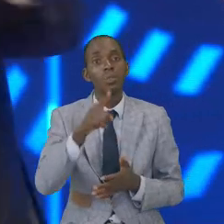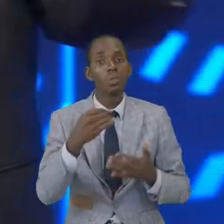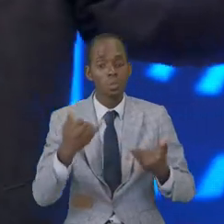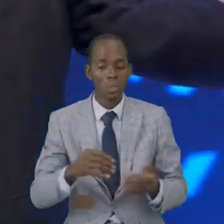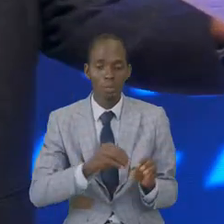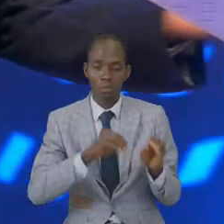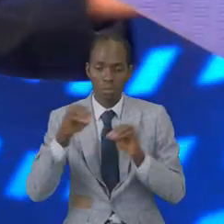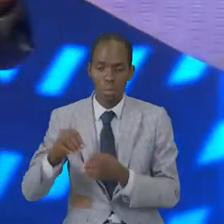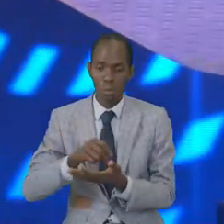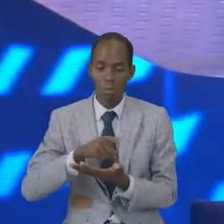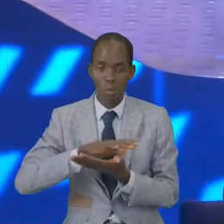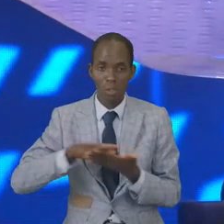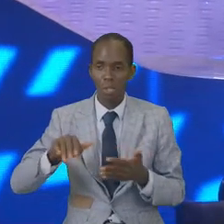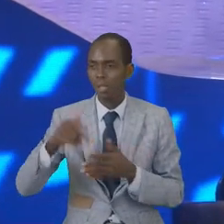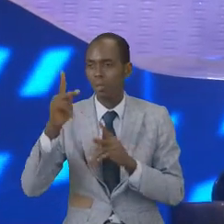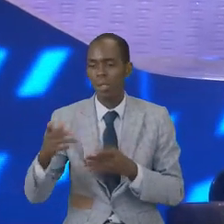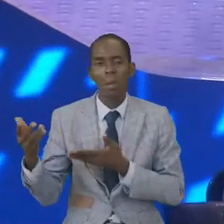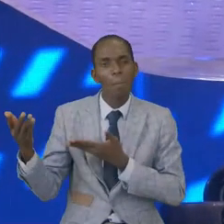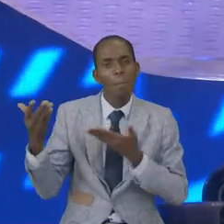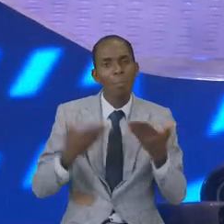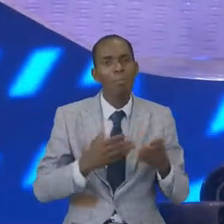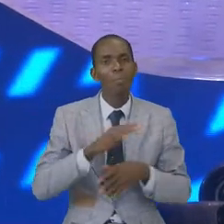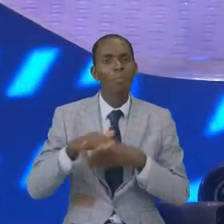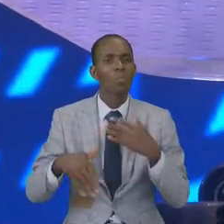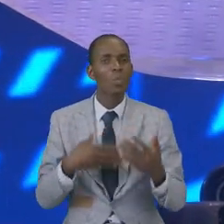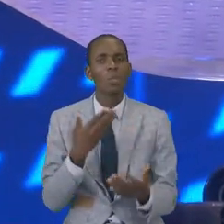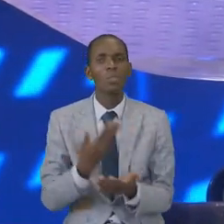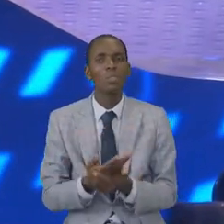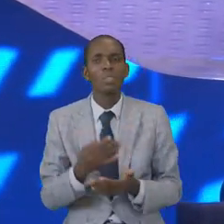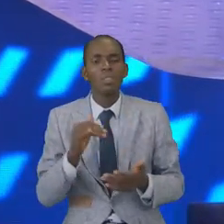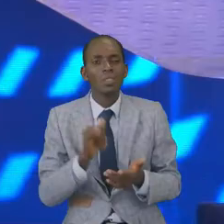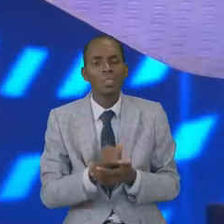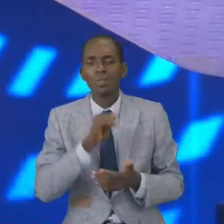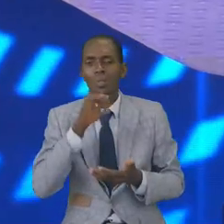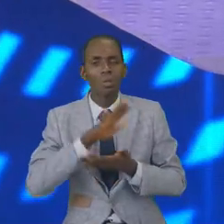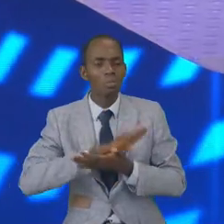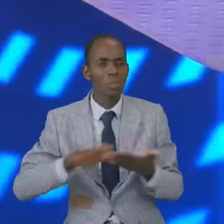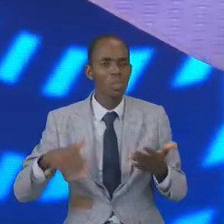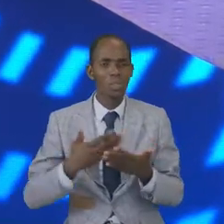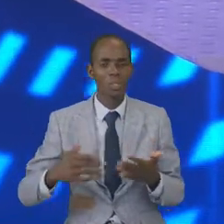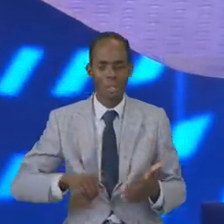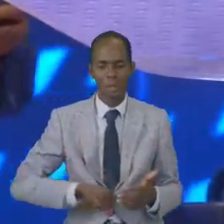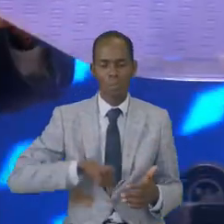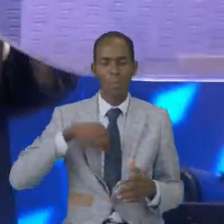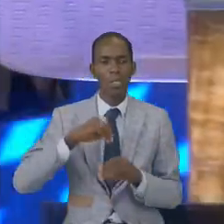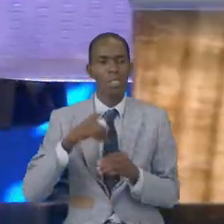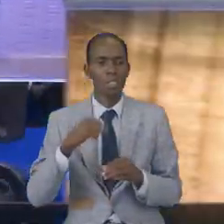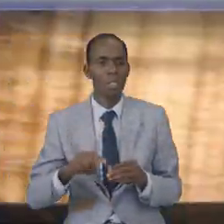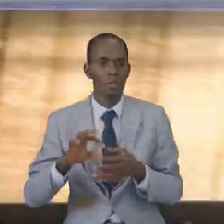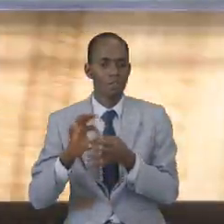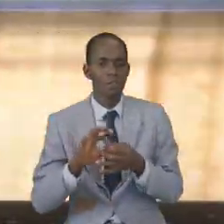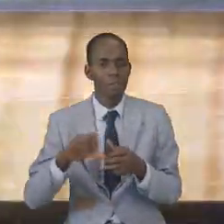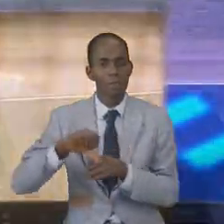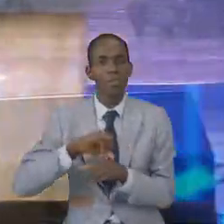purity, another person comes to sow all this impurity and pride in the fellowship, that is